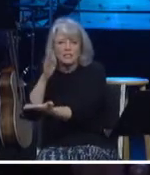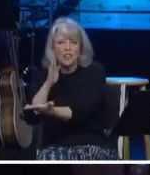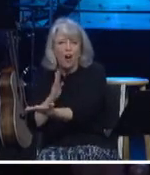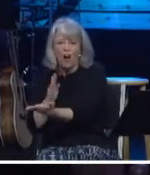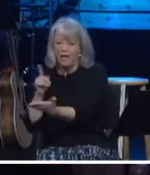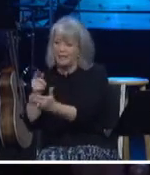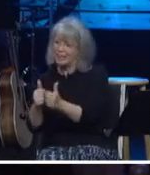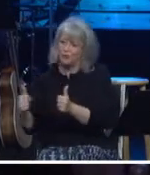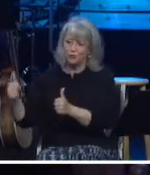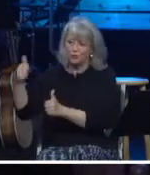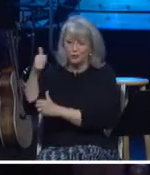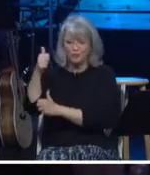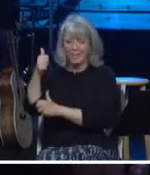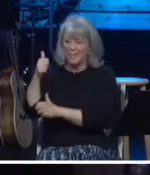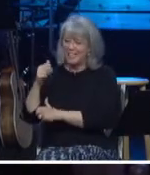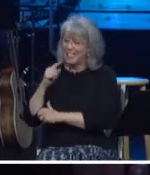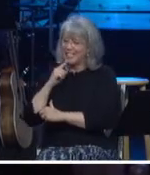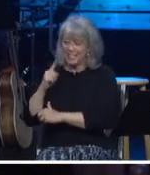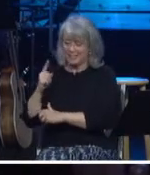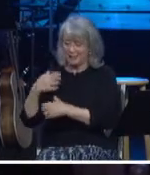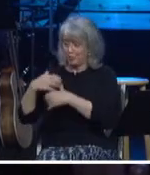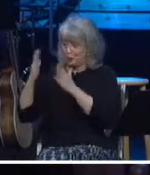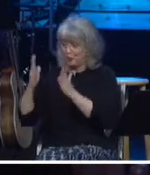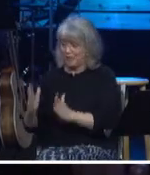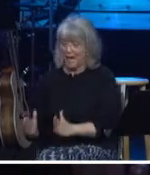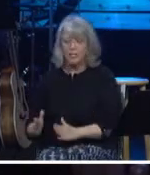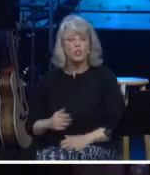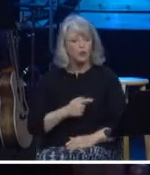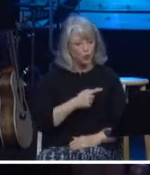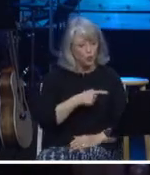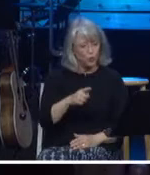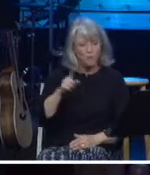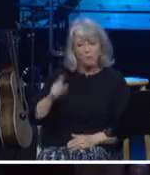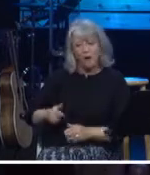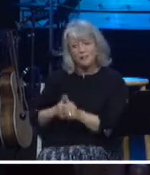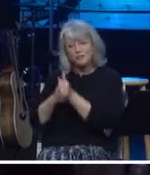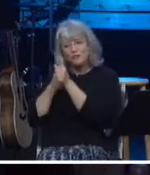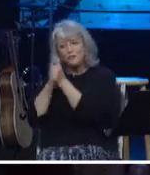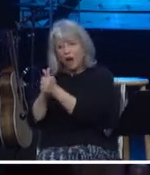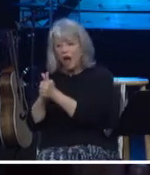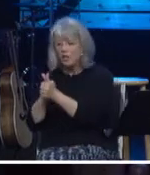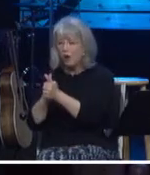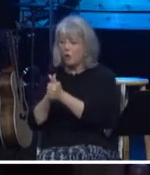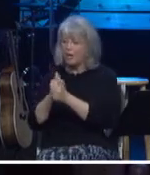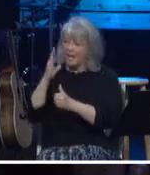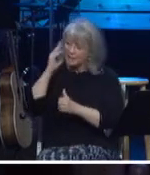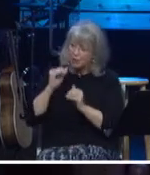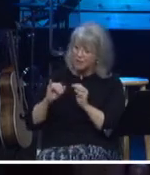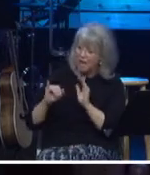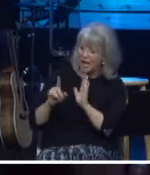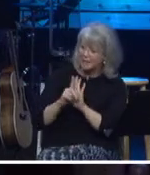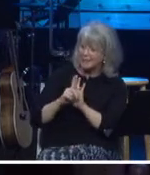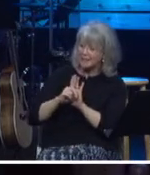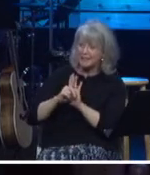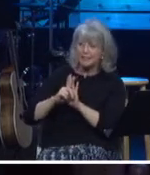greater. He's creator. They must follow him. They must find their identity in him.